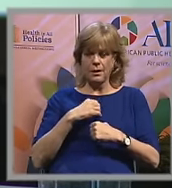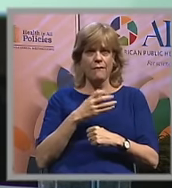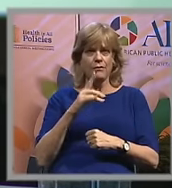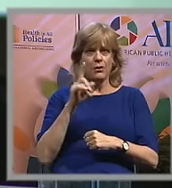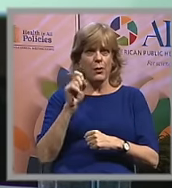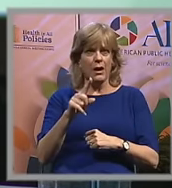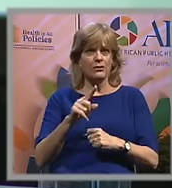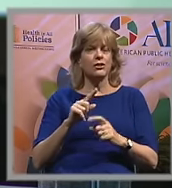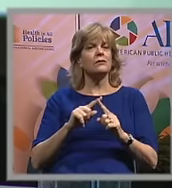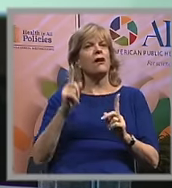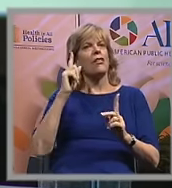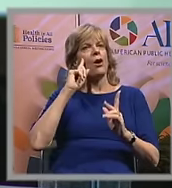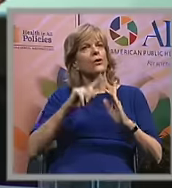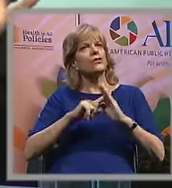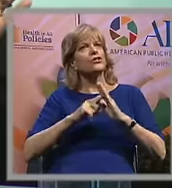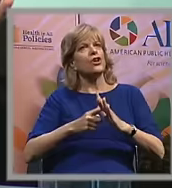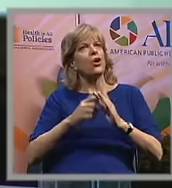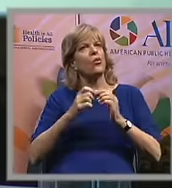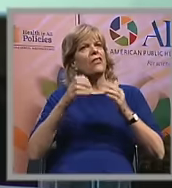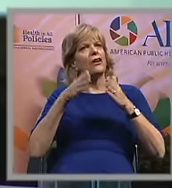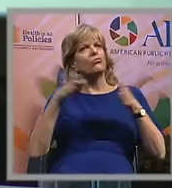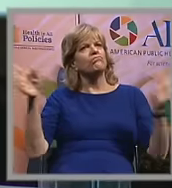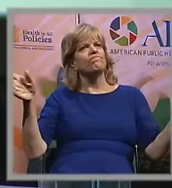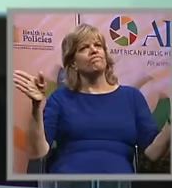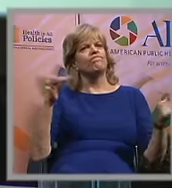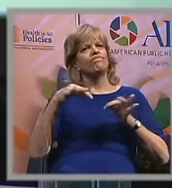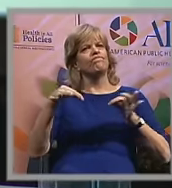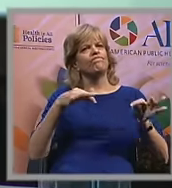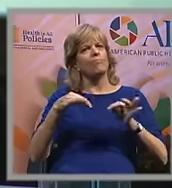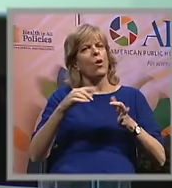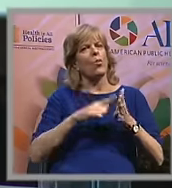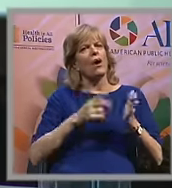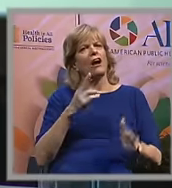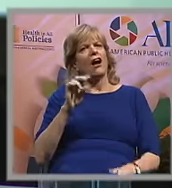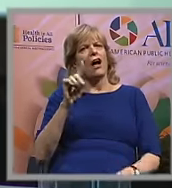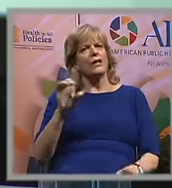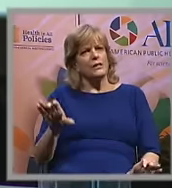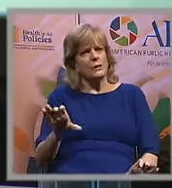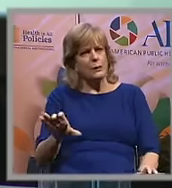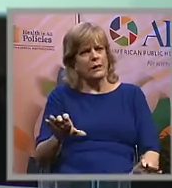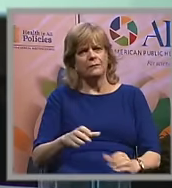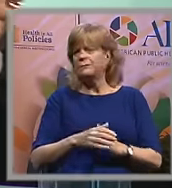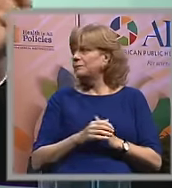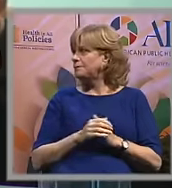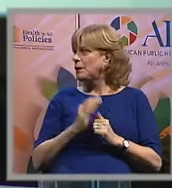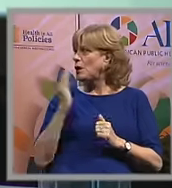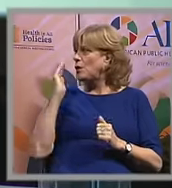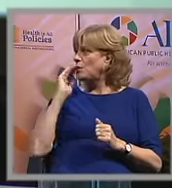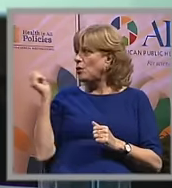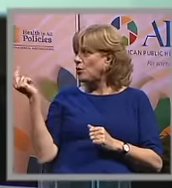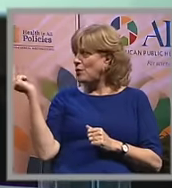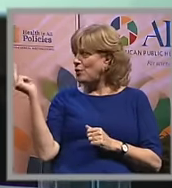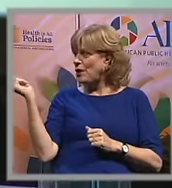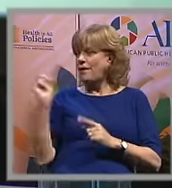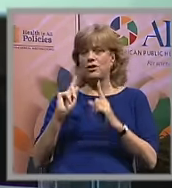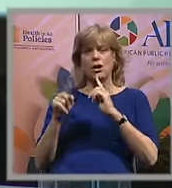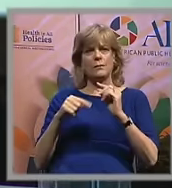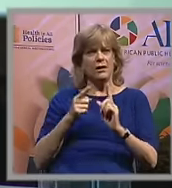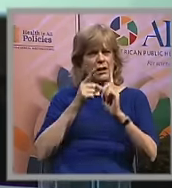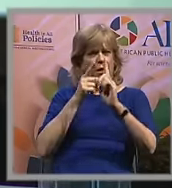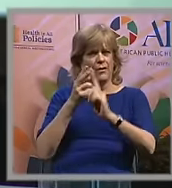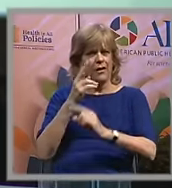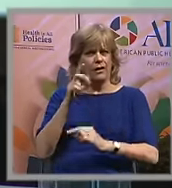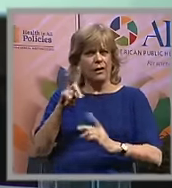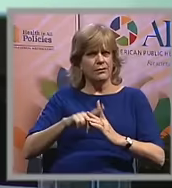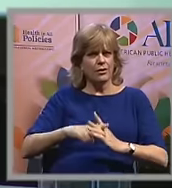off with an overview of what HUD is doing. Obviously, we know that you and I have talked a bunch about initiatives that HUD is